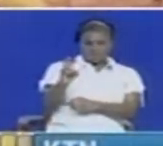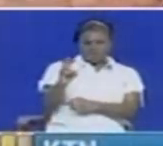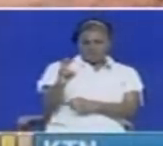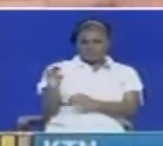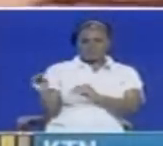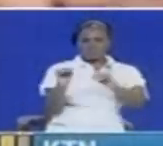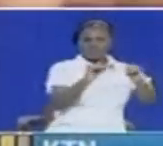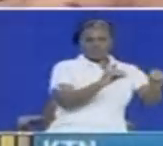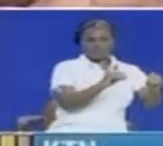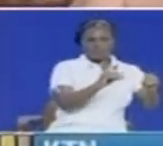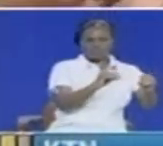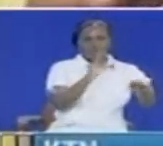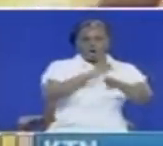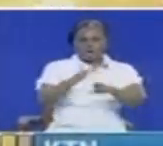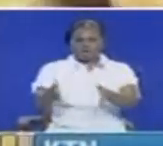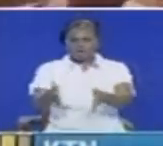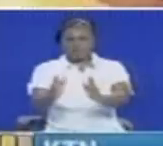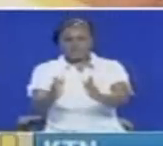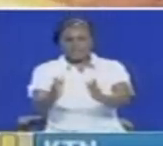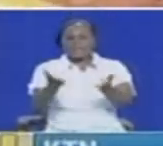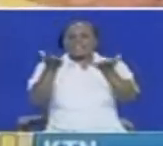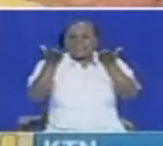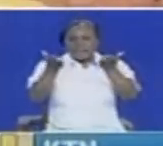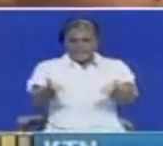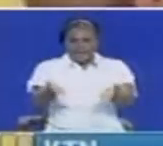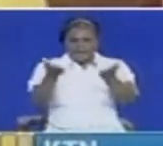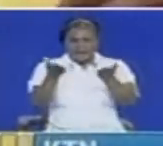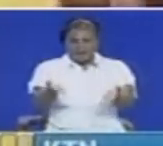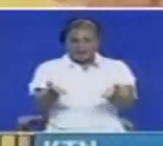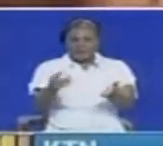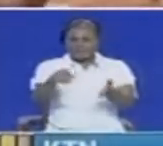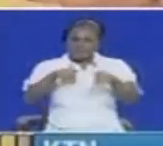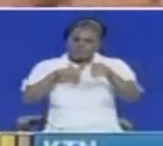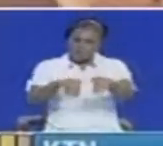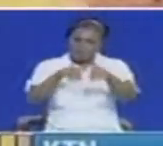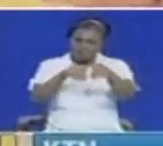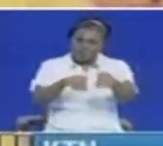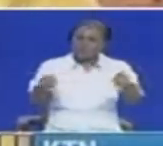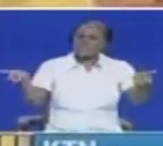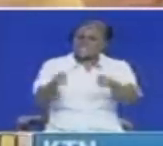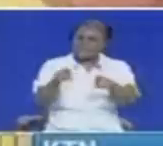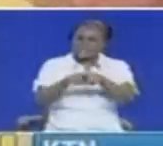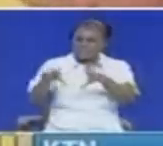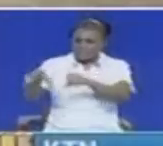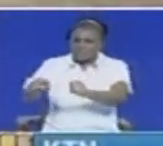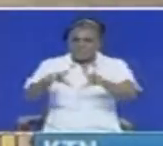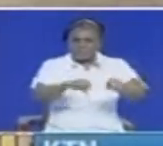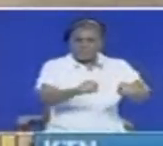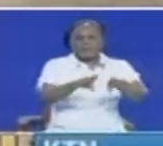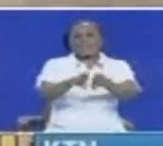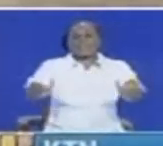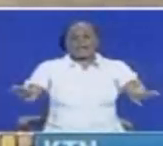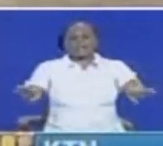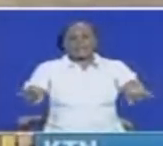huku, barabarani huku. Saa hii muhinda ametufata huku, anatupokonya hii mashamba yetu yote.